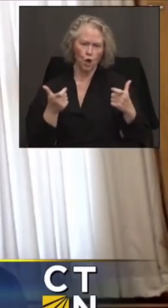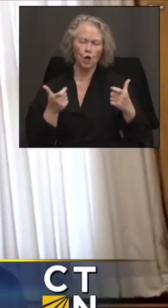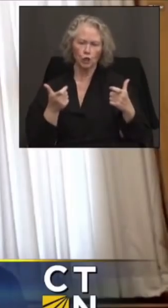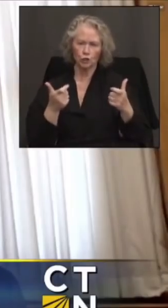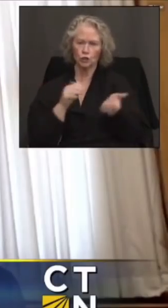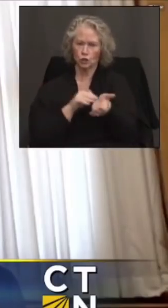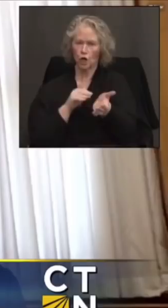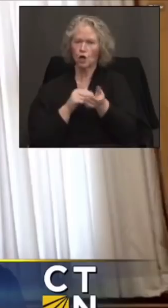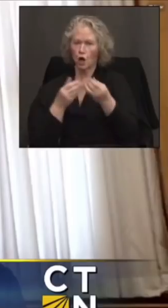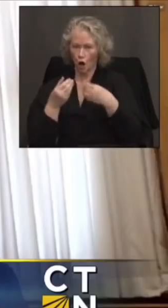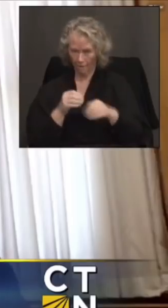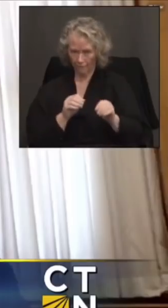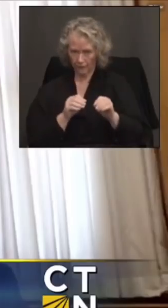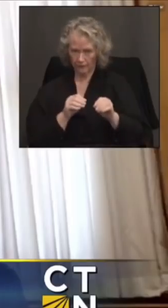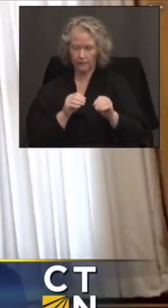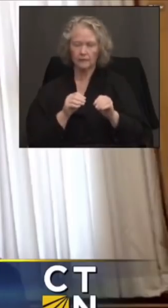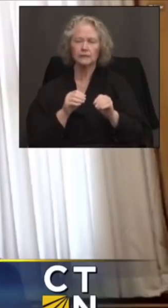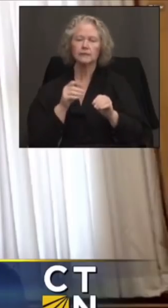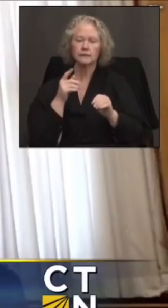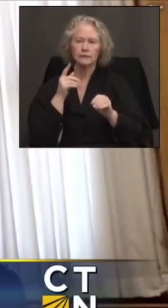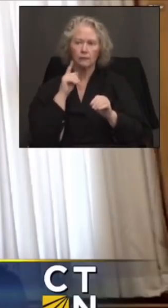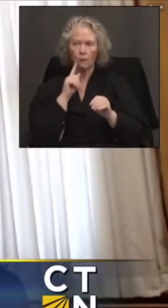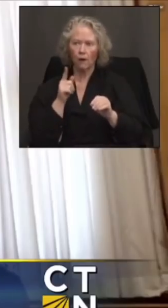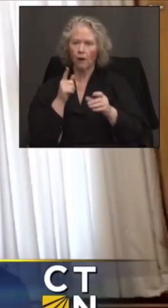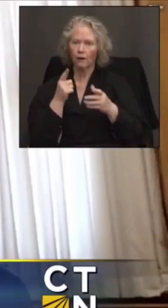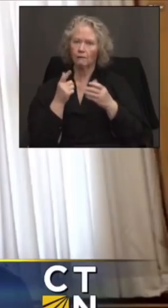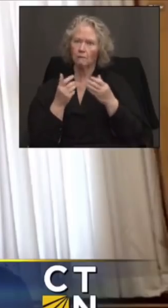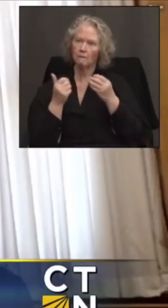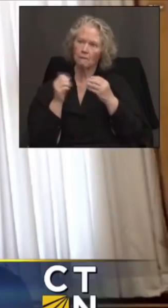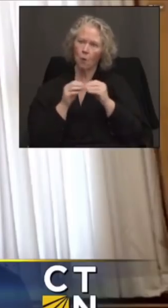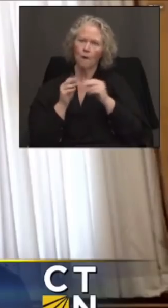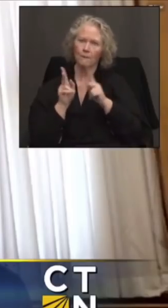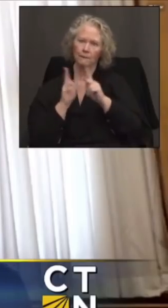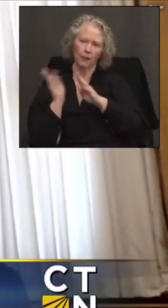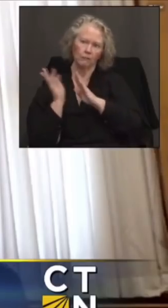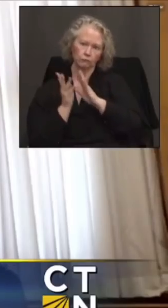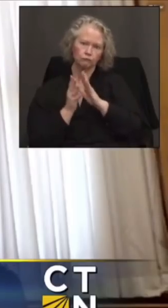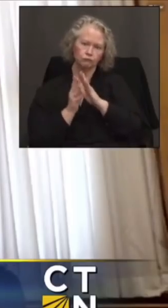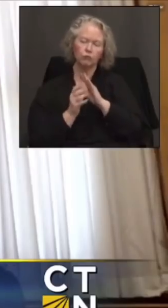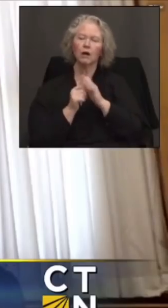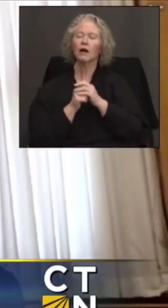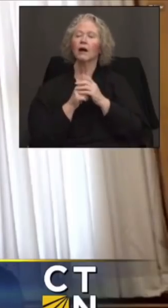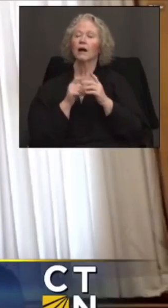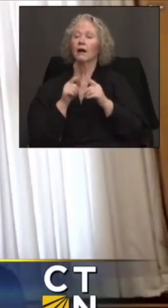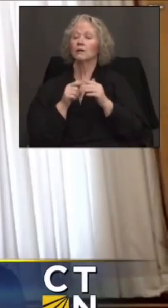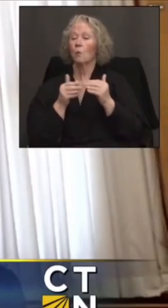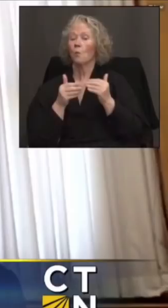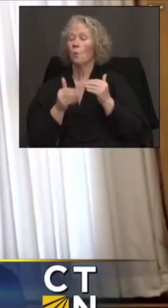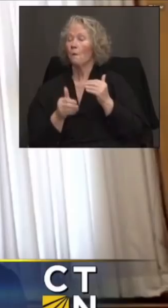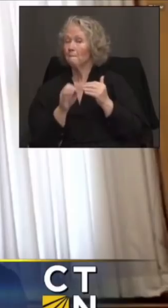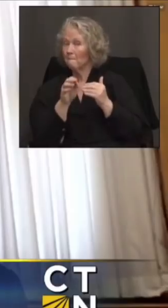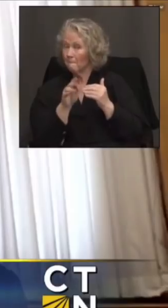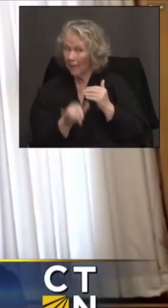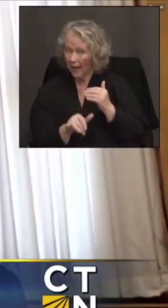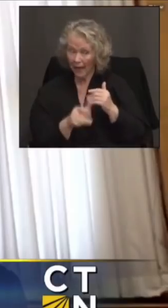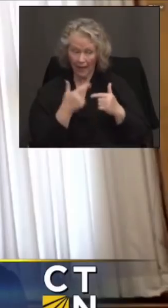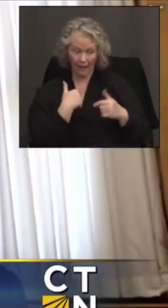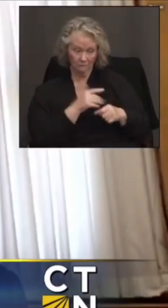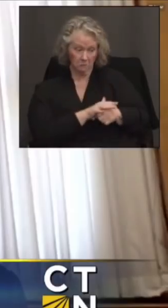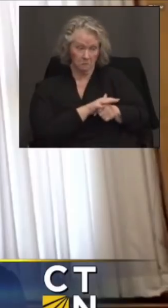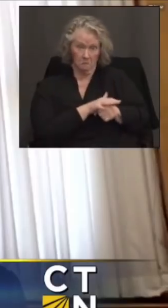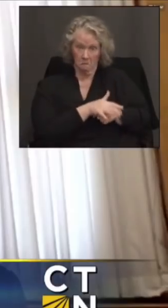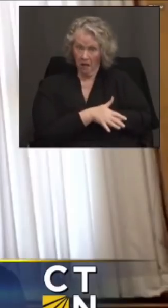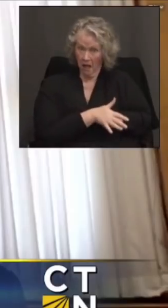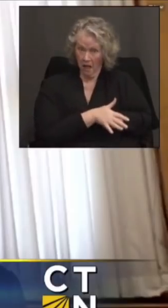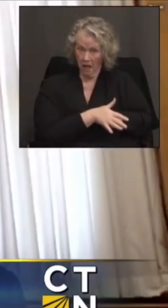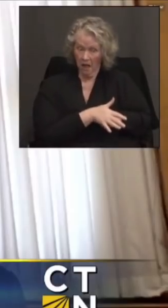go through volume at pace. But as we get deeper into May in particular, and we have excess supply, we'll be able to